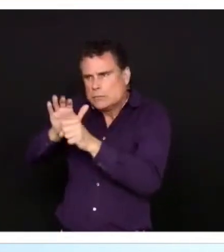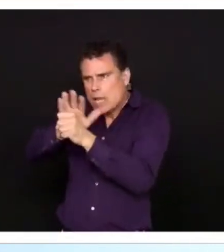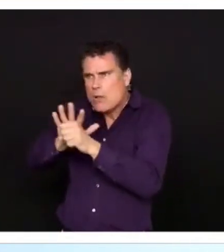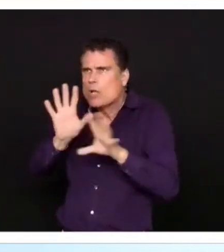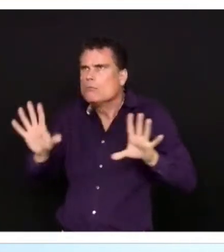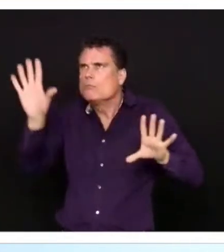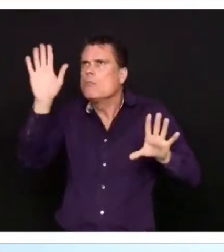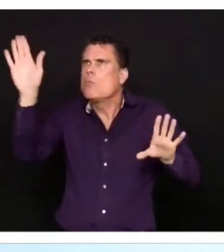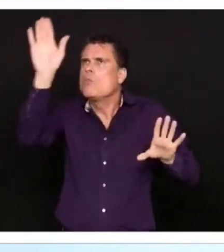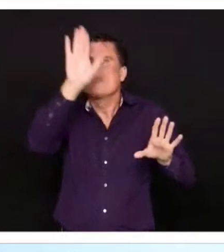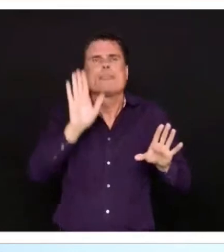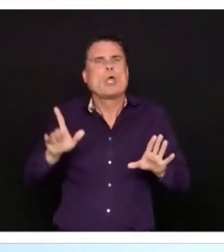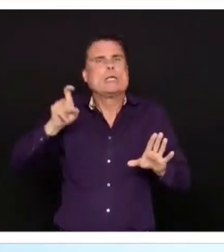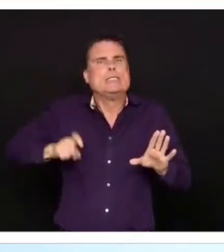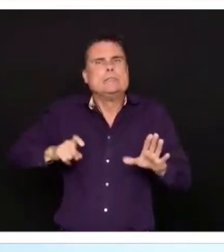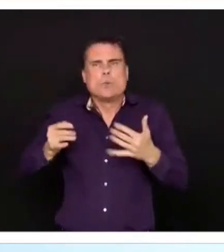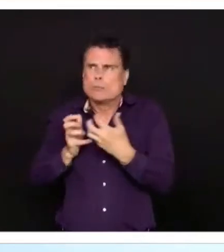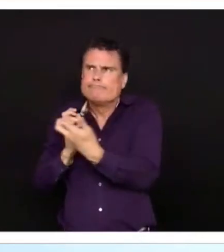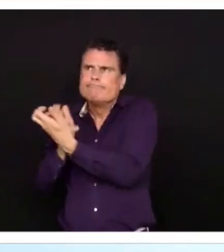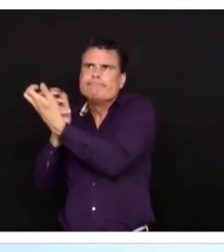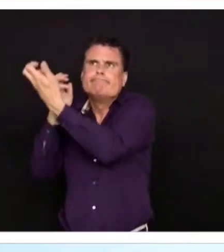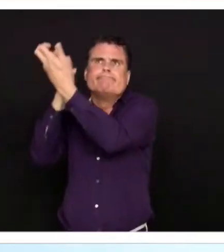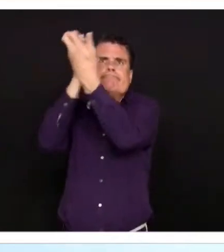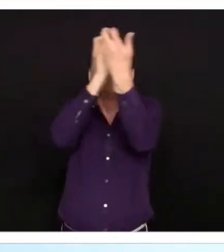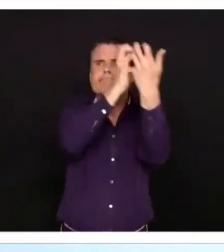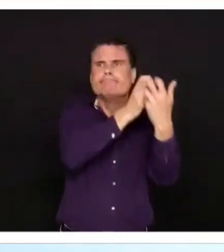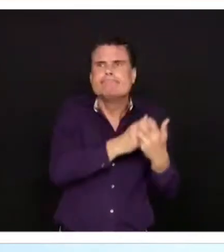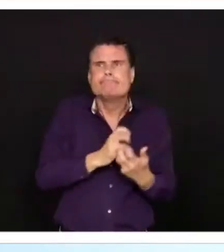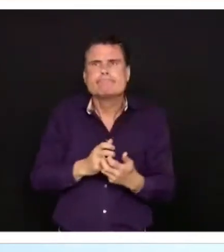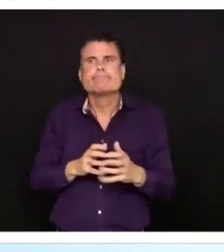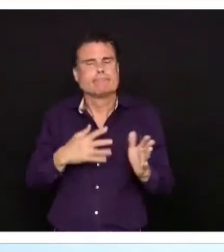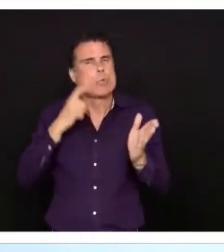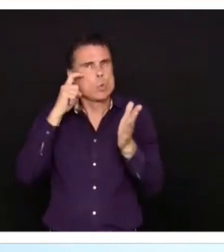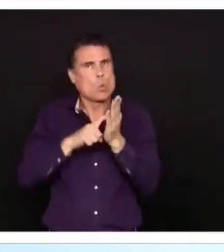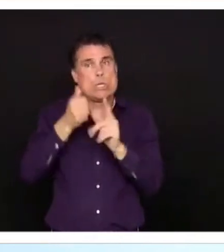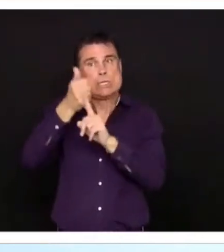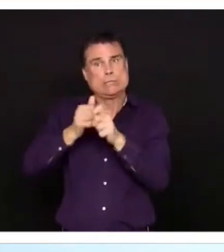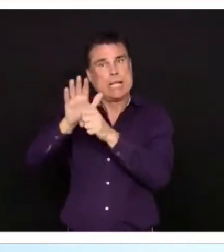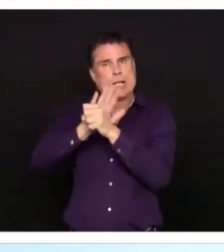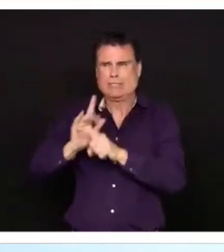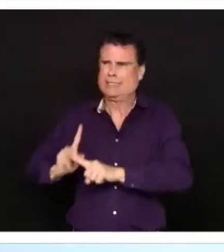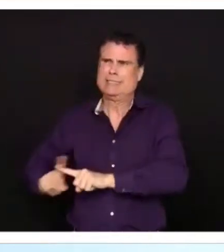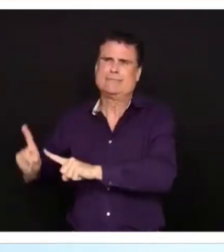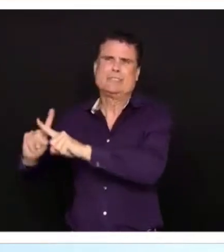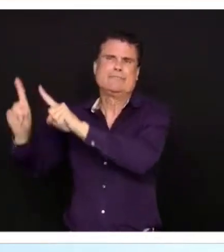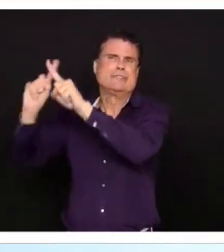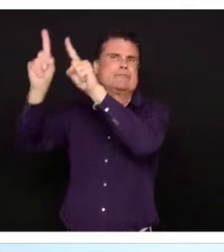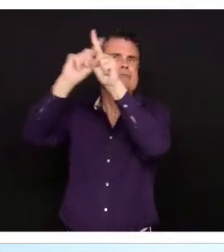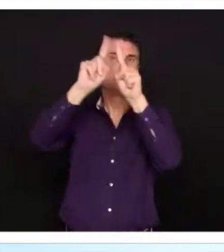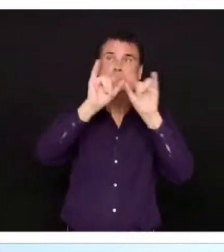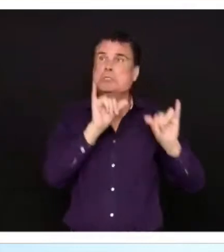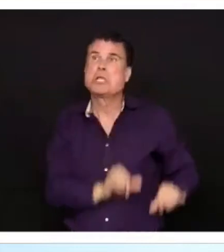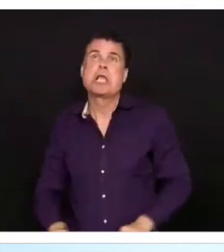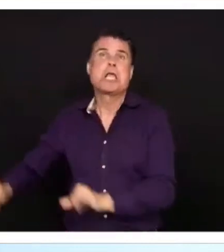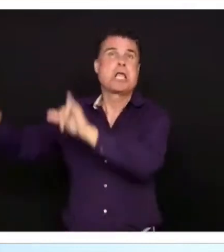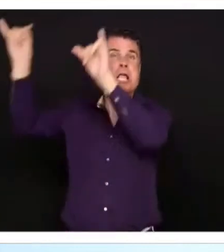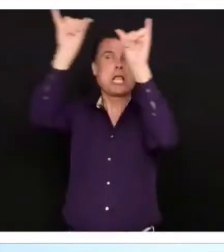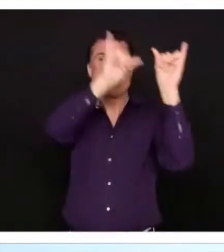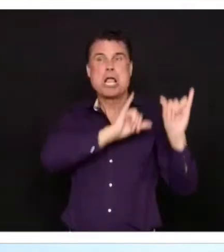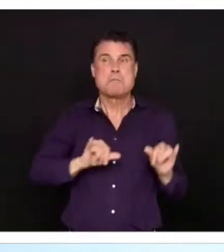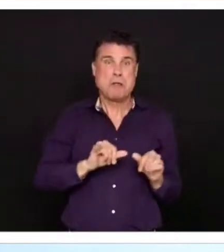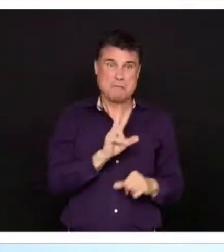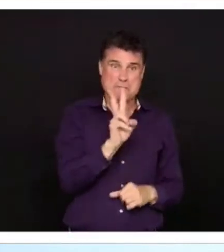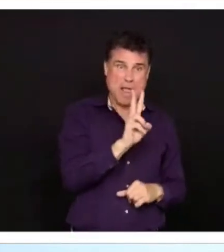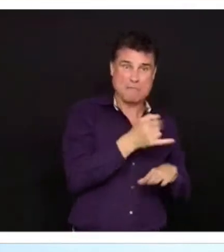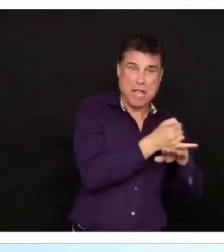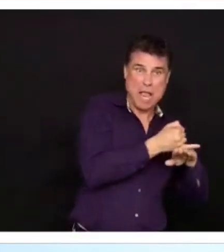are different in each region. So the interior here on Vancouver Island, the north, the First Nations Health Authority has been